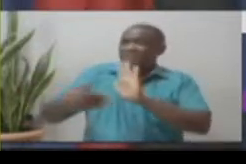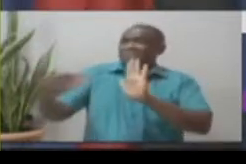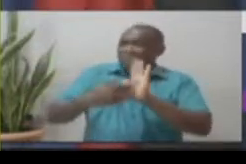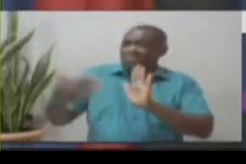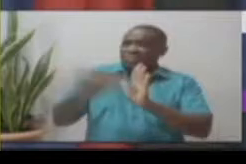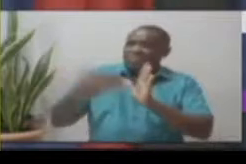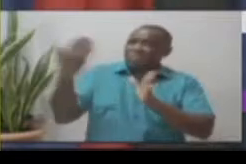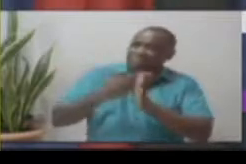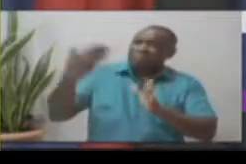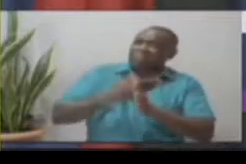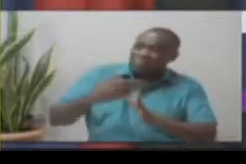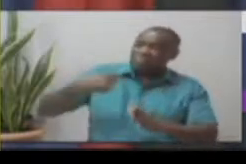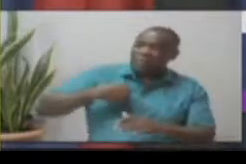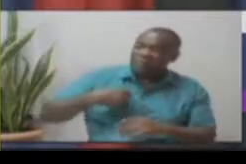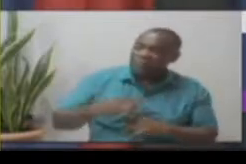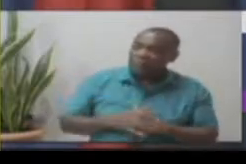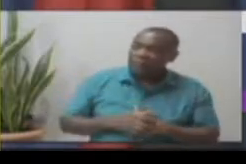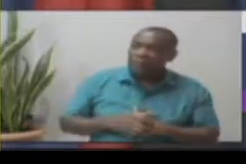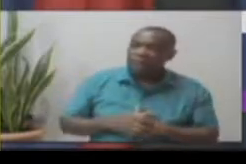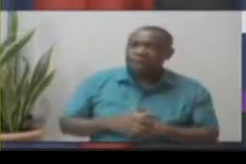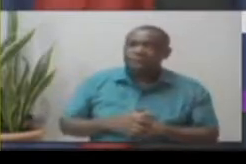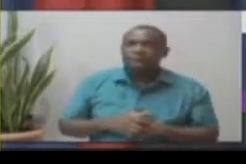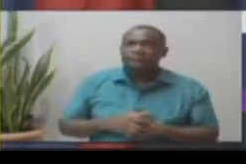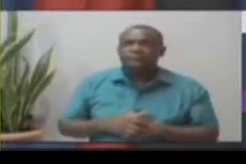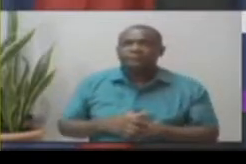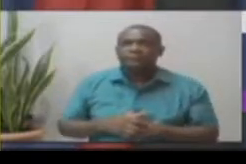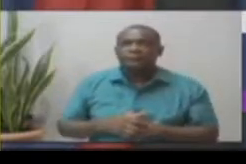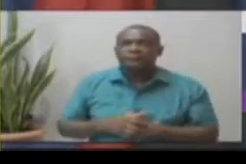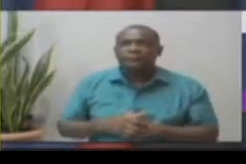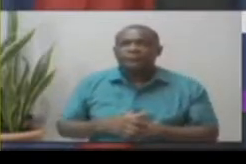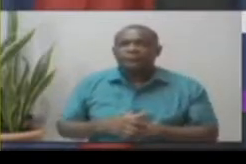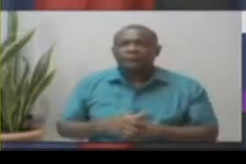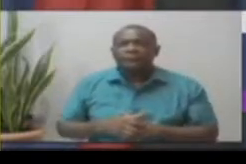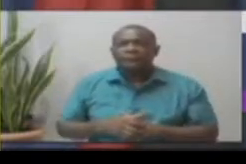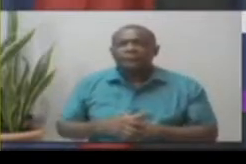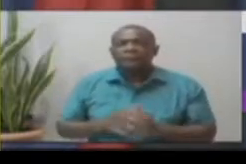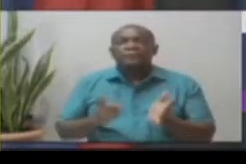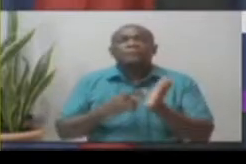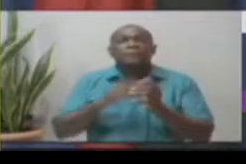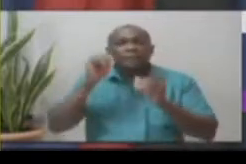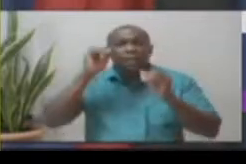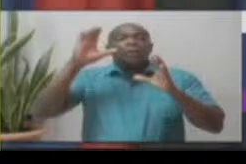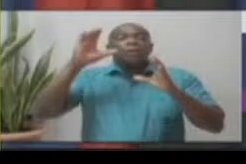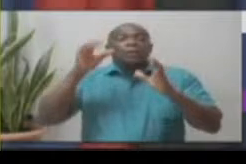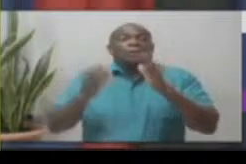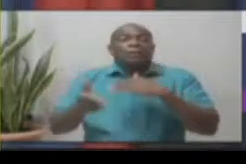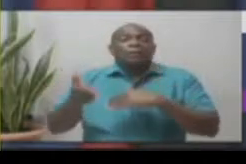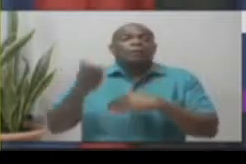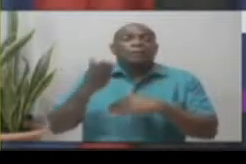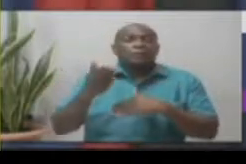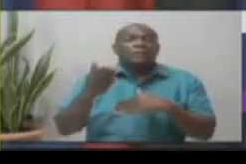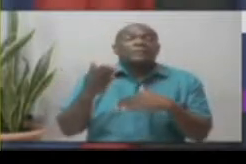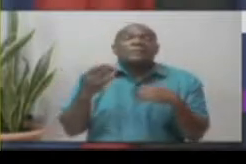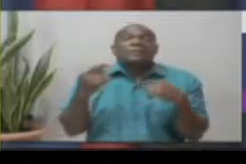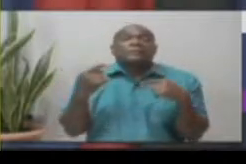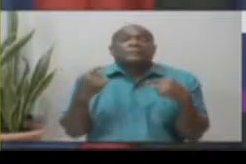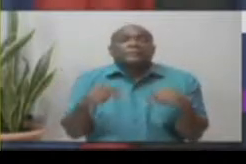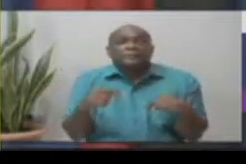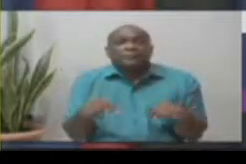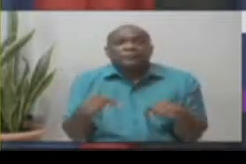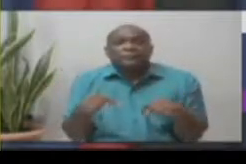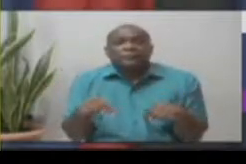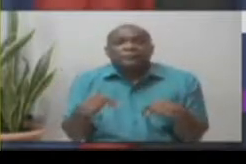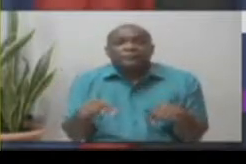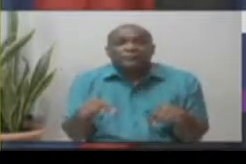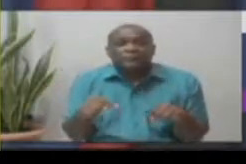I go to bed between 2 and 3 o'clock in the morning, and I get up at daybreak. And when I get up nervous many times. Because what's going to happen